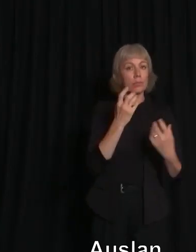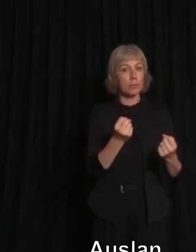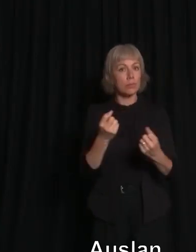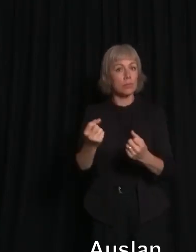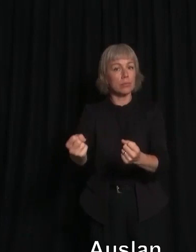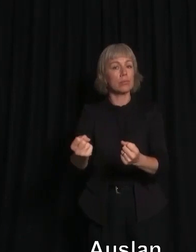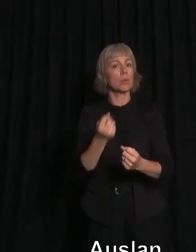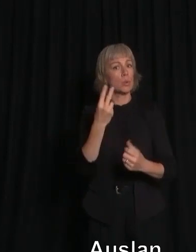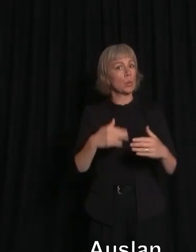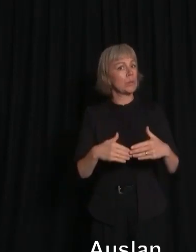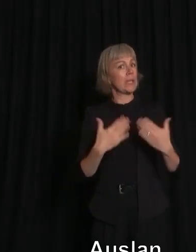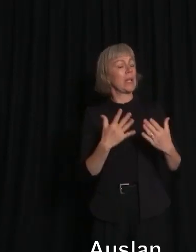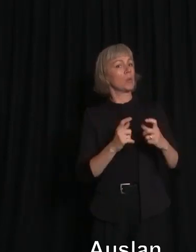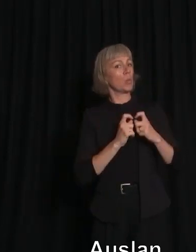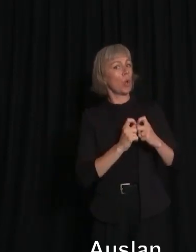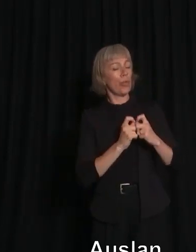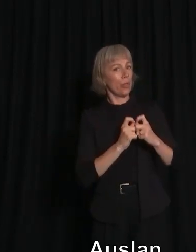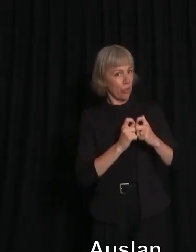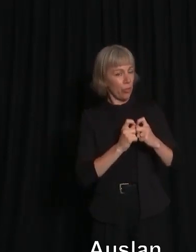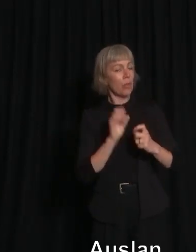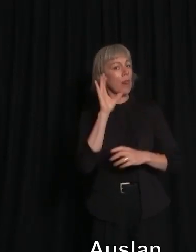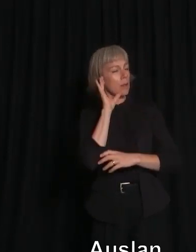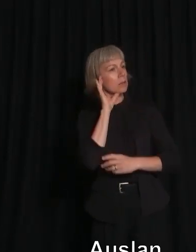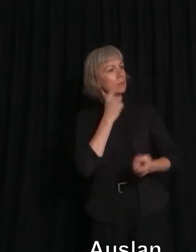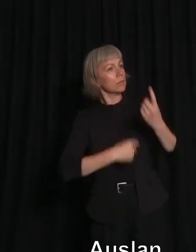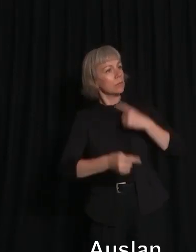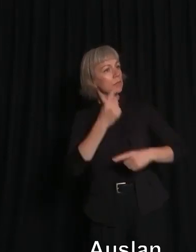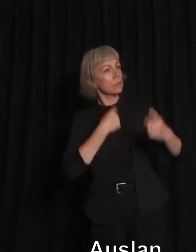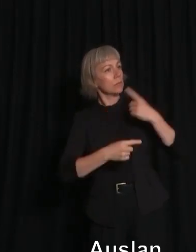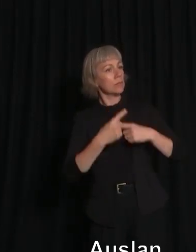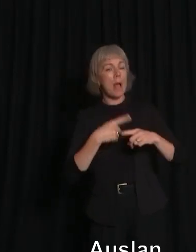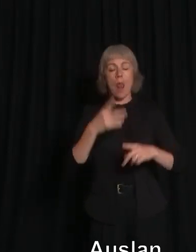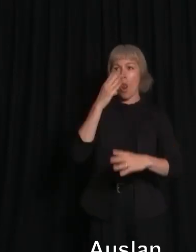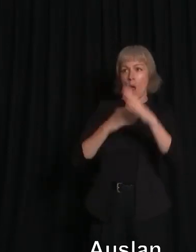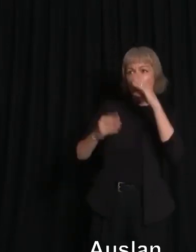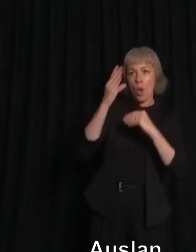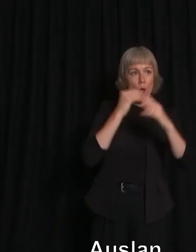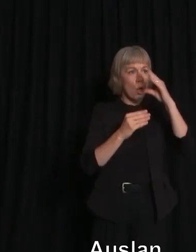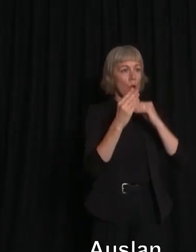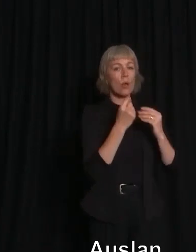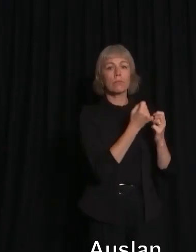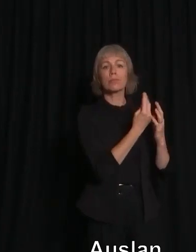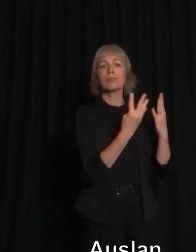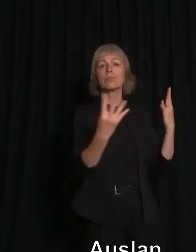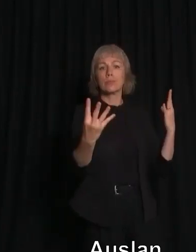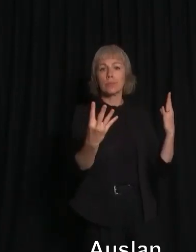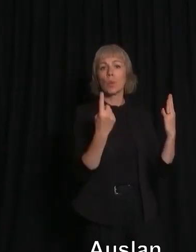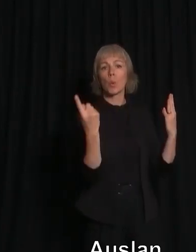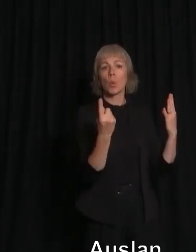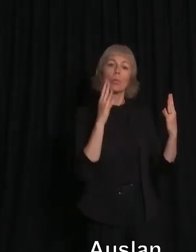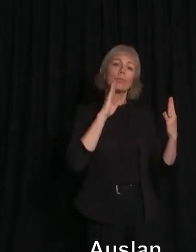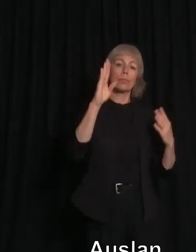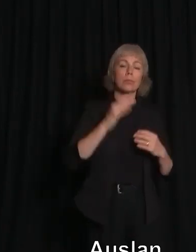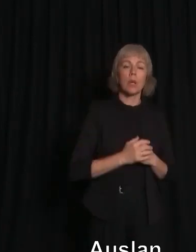had 2 days not only of listening but also of being able to learn from the different people that have presented. So